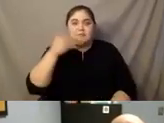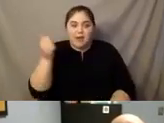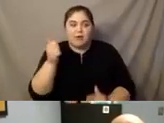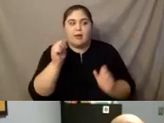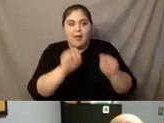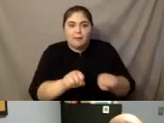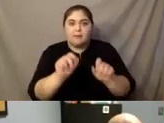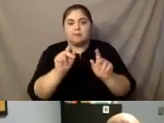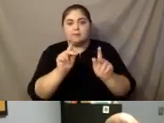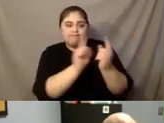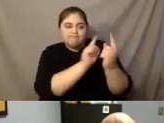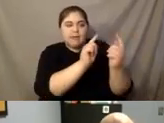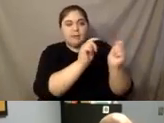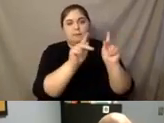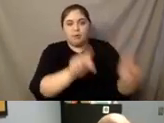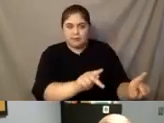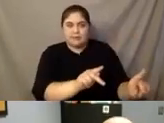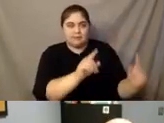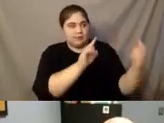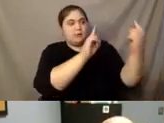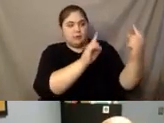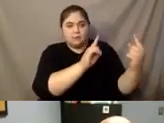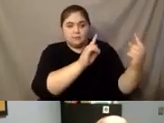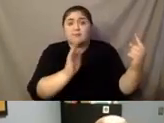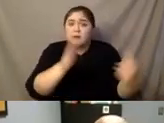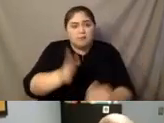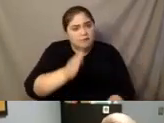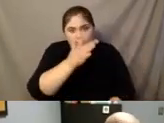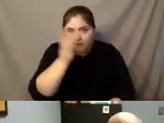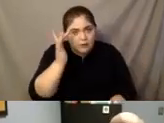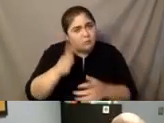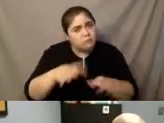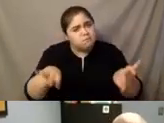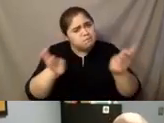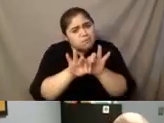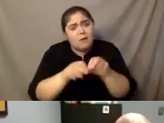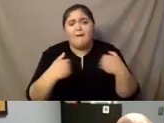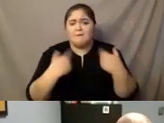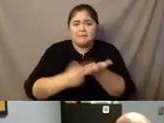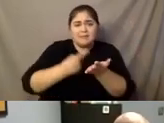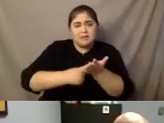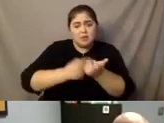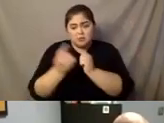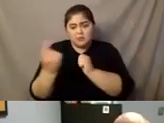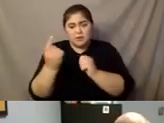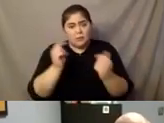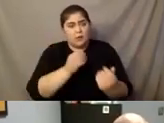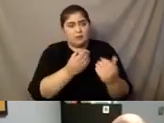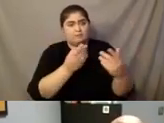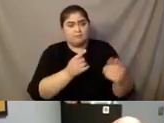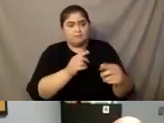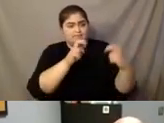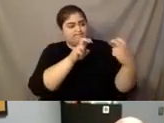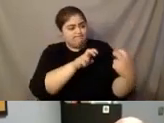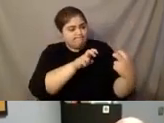person. And you can never forget about how important it is to have a discussion with someone face to face in terms of judging